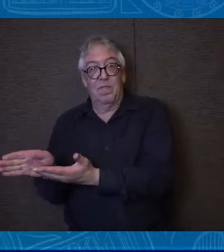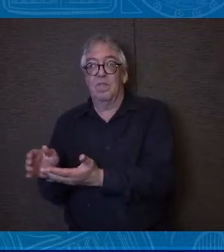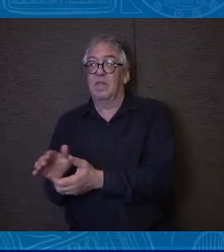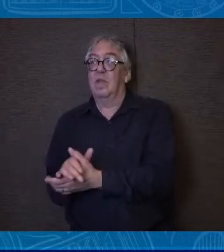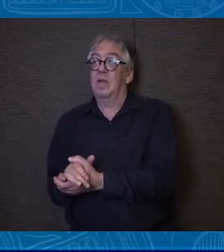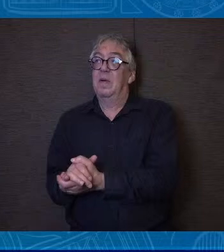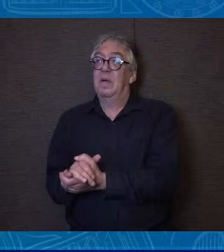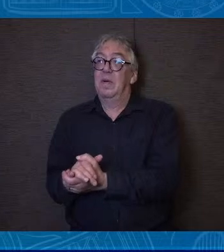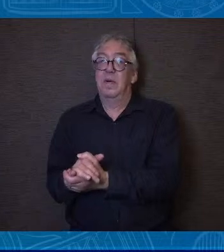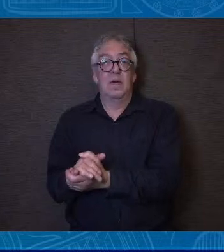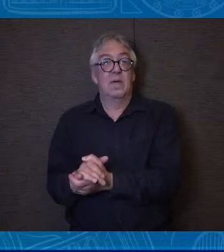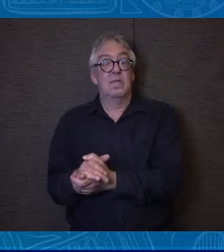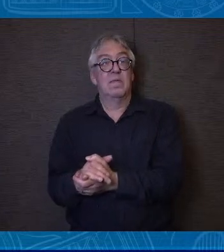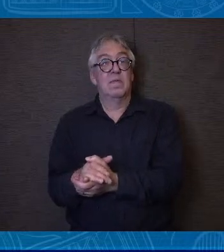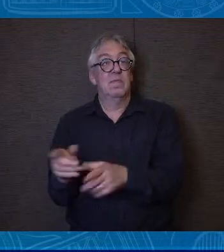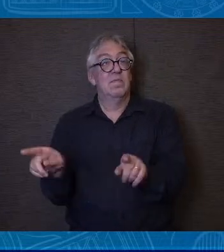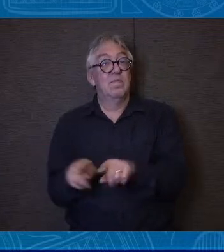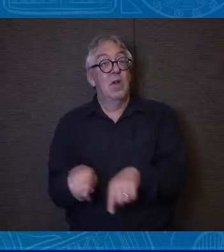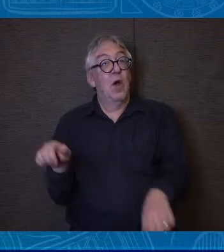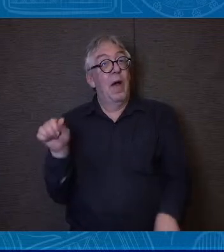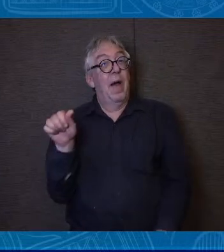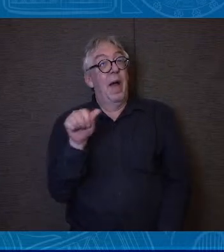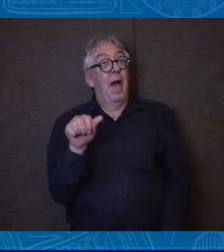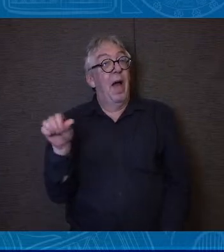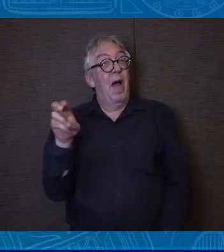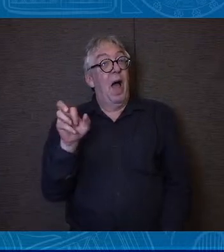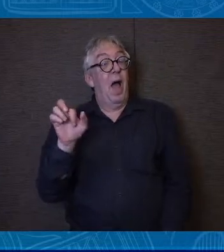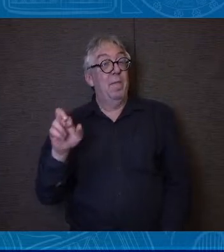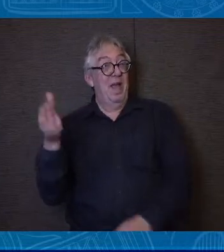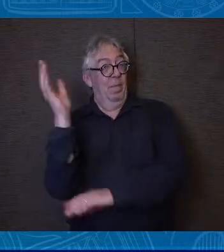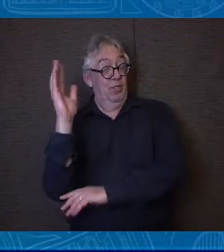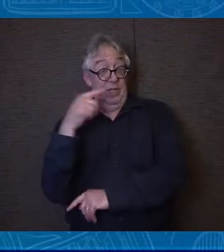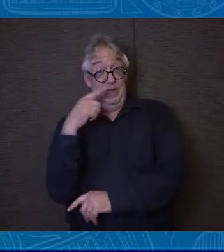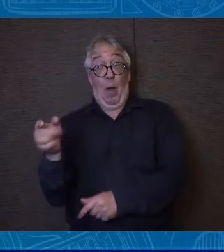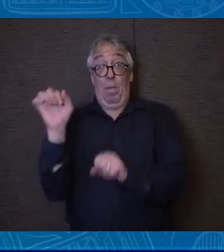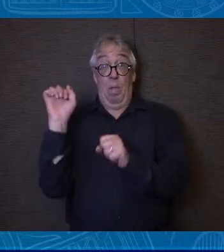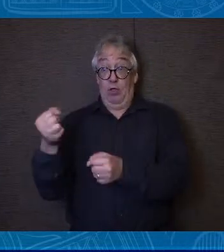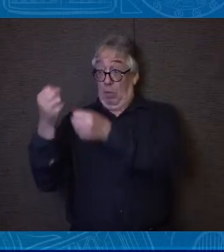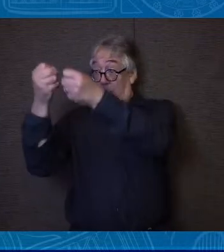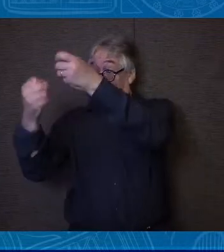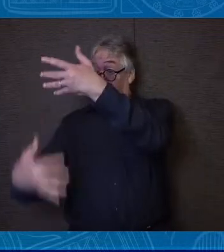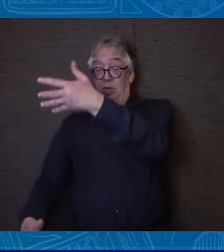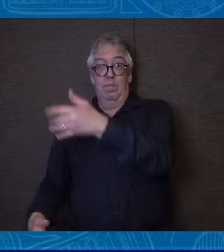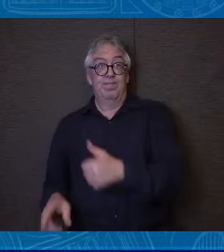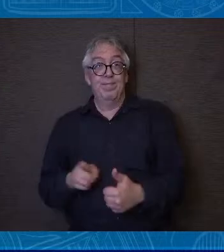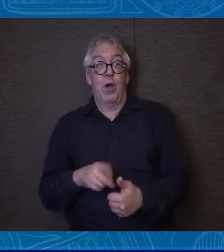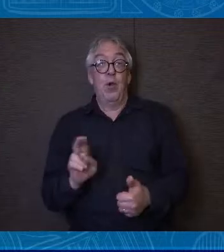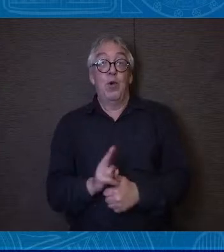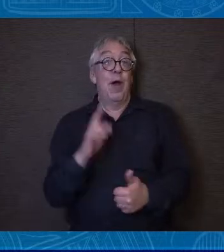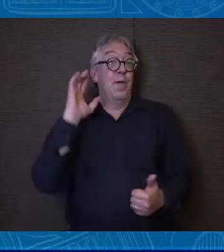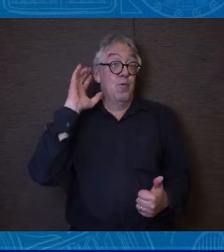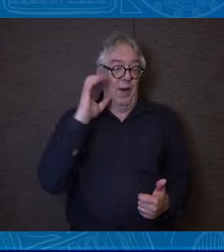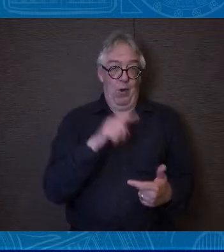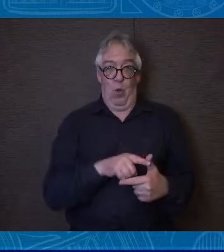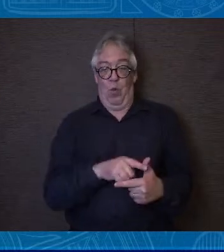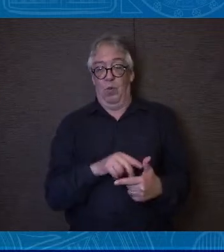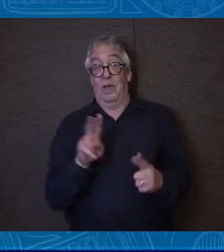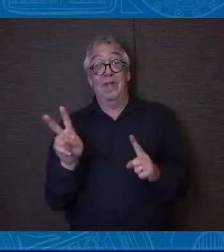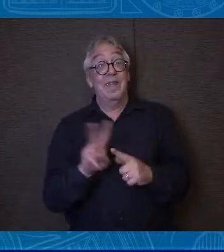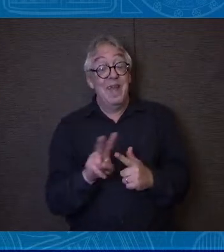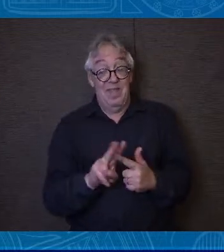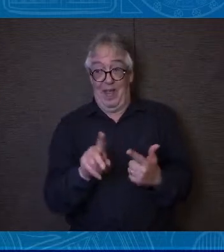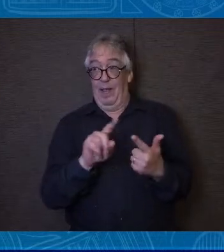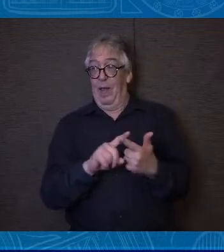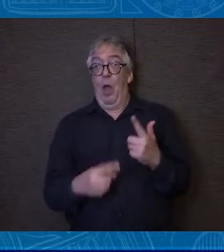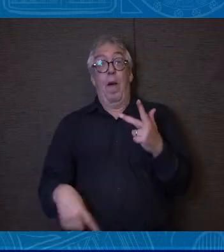what Amir, my colleague here, has previously presented, use radio, television,